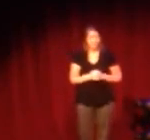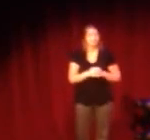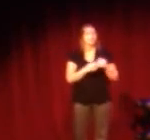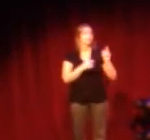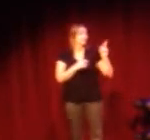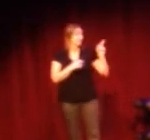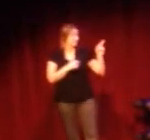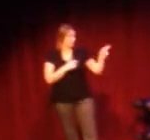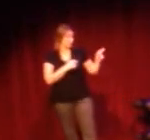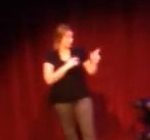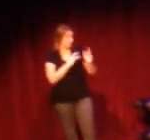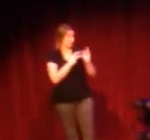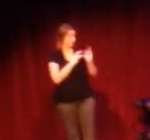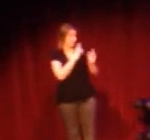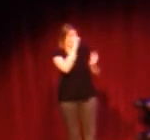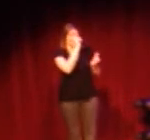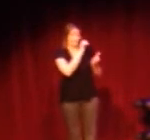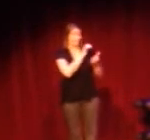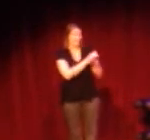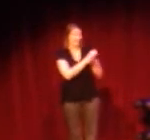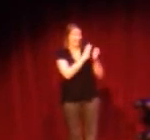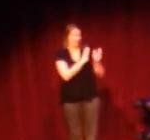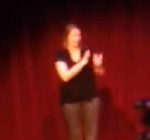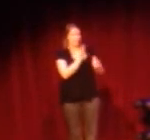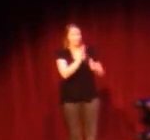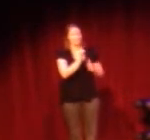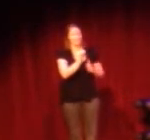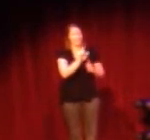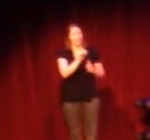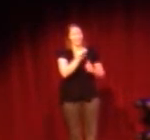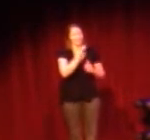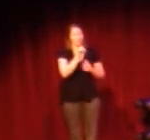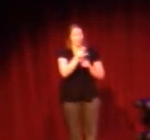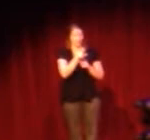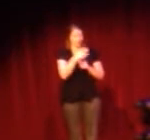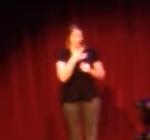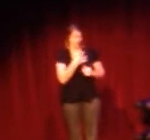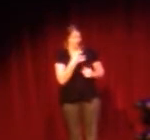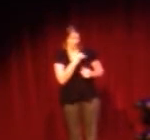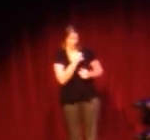Are you a believer too? Believer? Yeah, me.